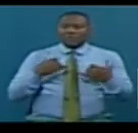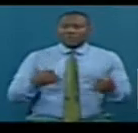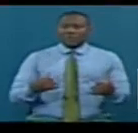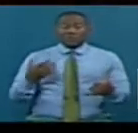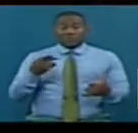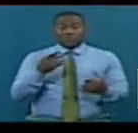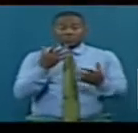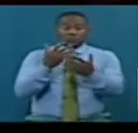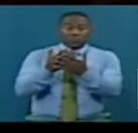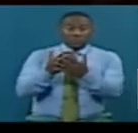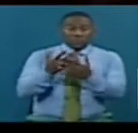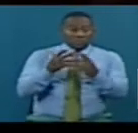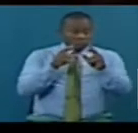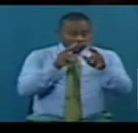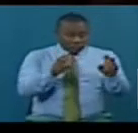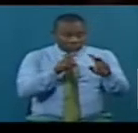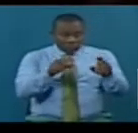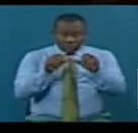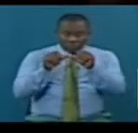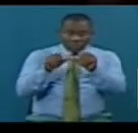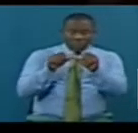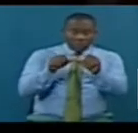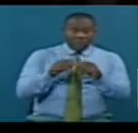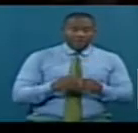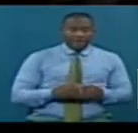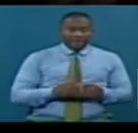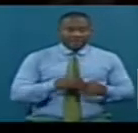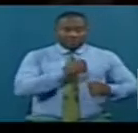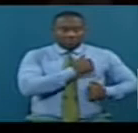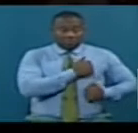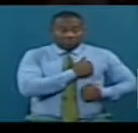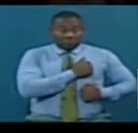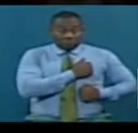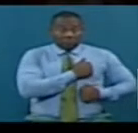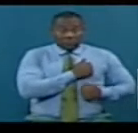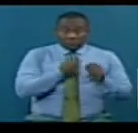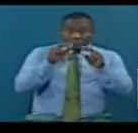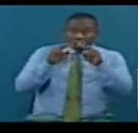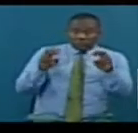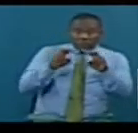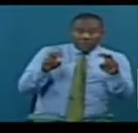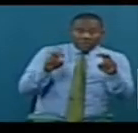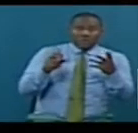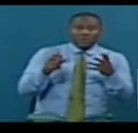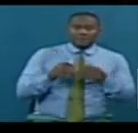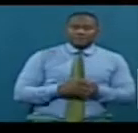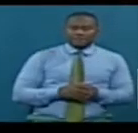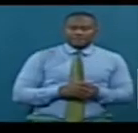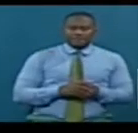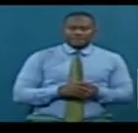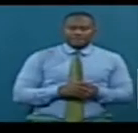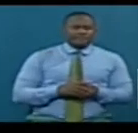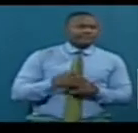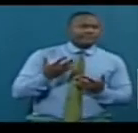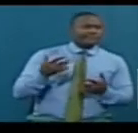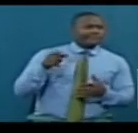custody while investigations are ongoing. The military is involved with the investigations. The development comes on